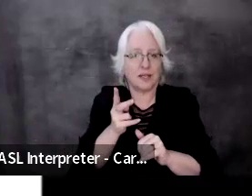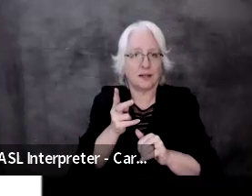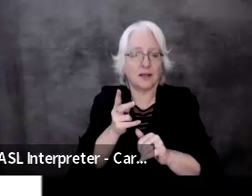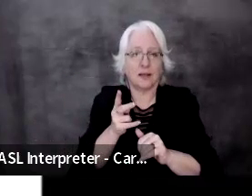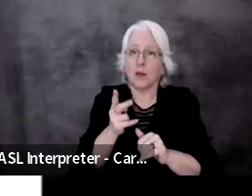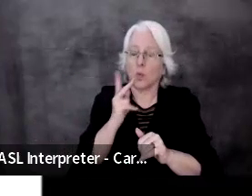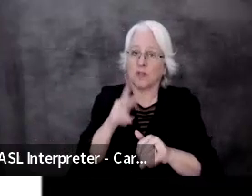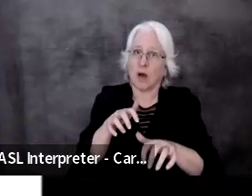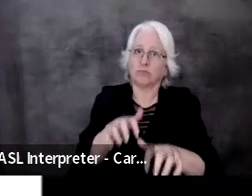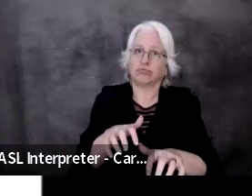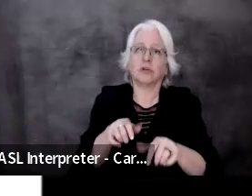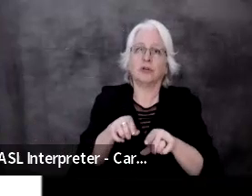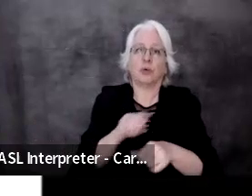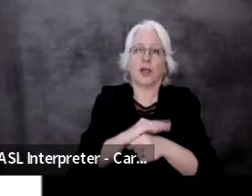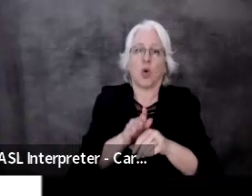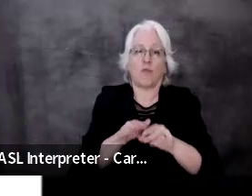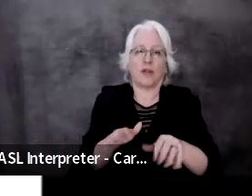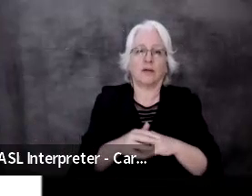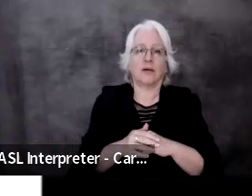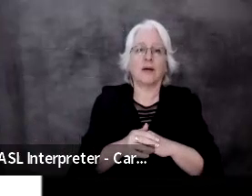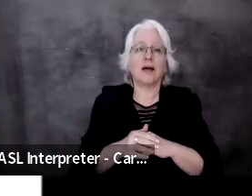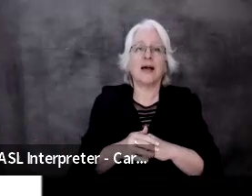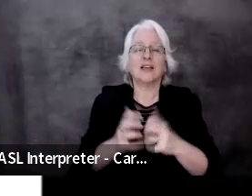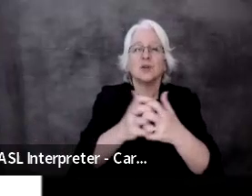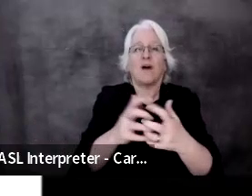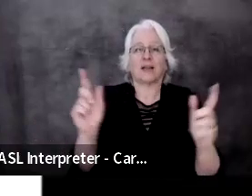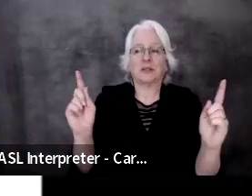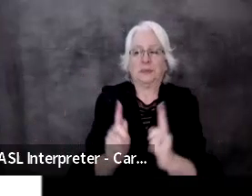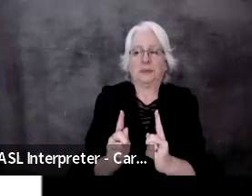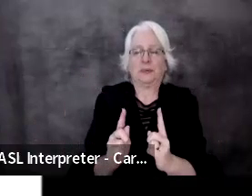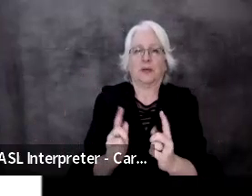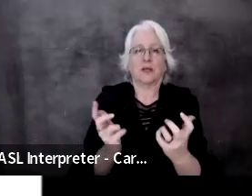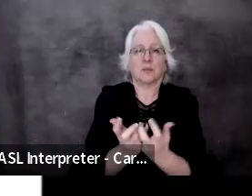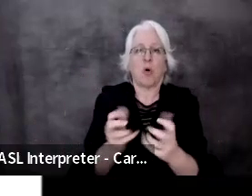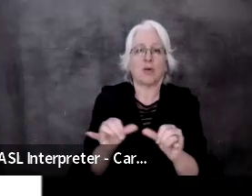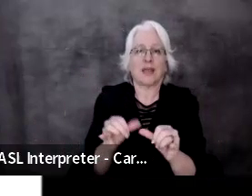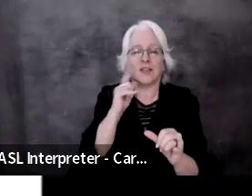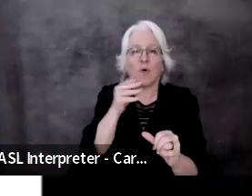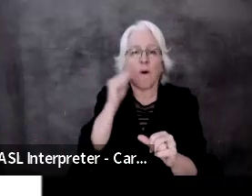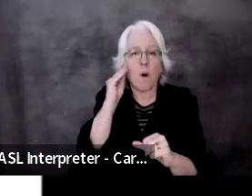COVID. Smart home devices, AI-driven devices like smart